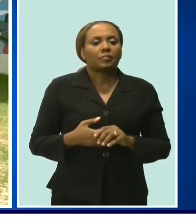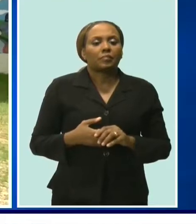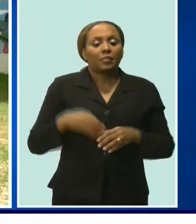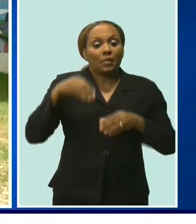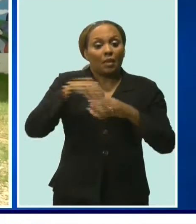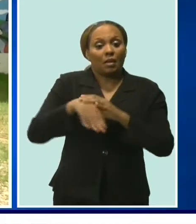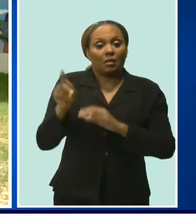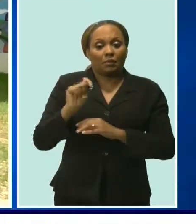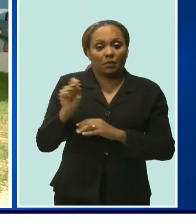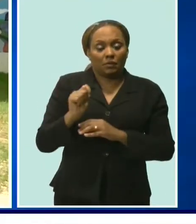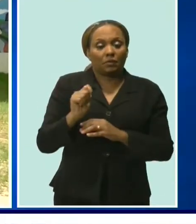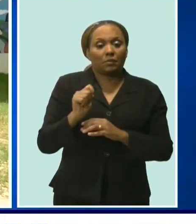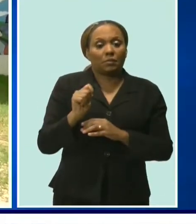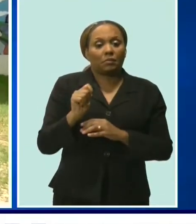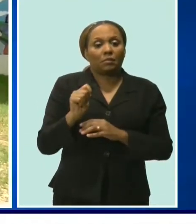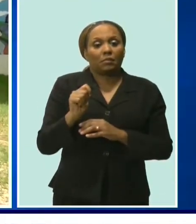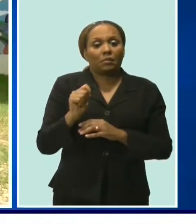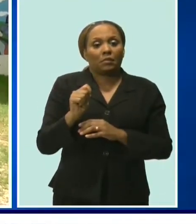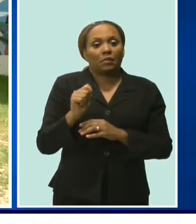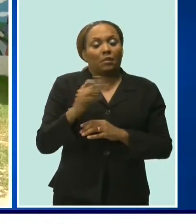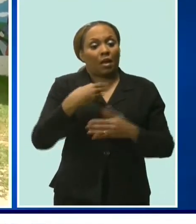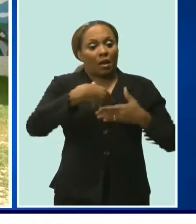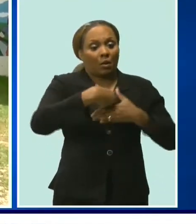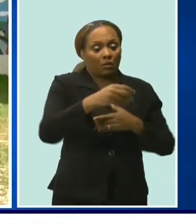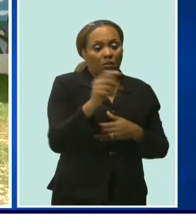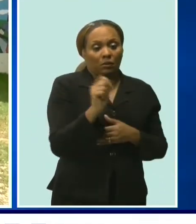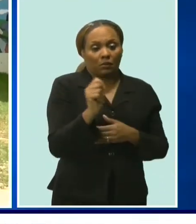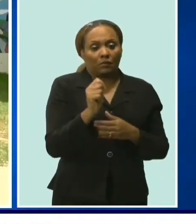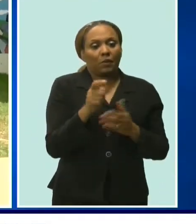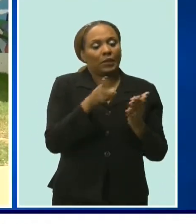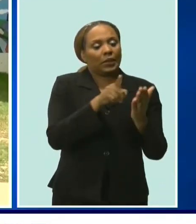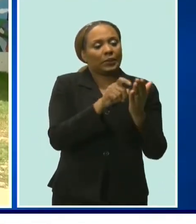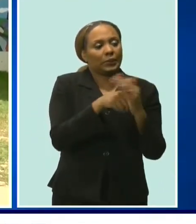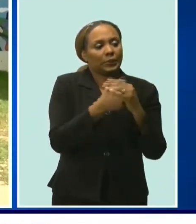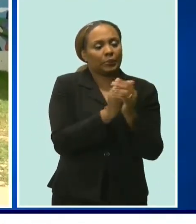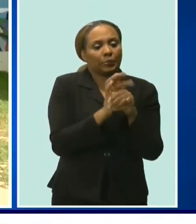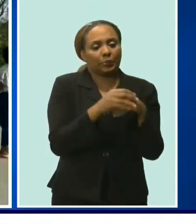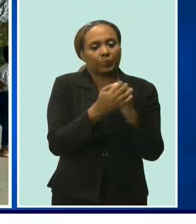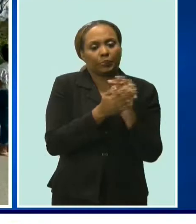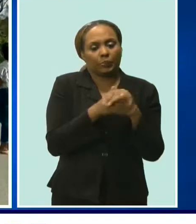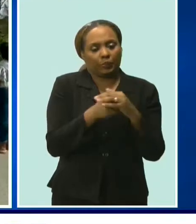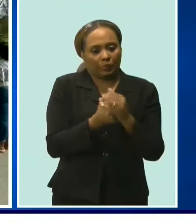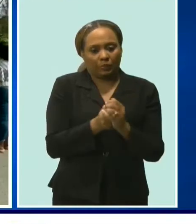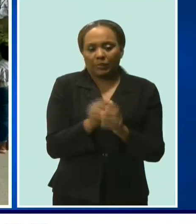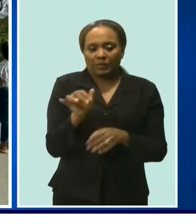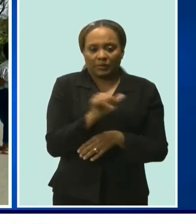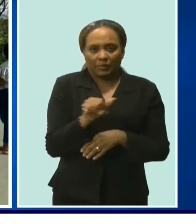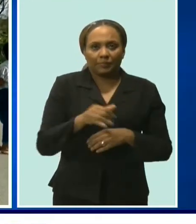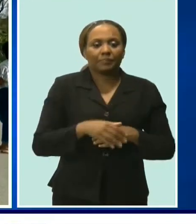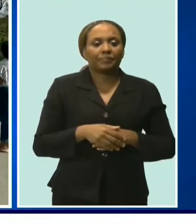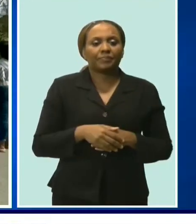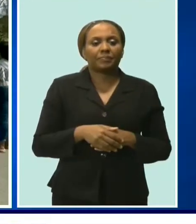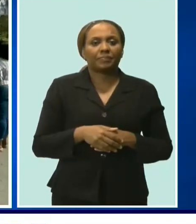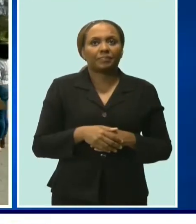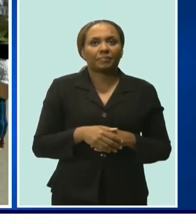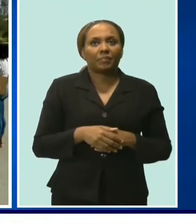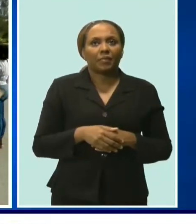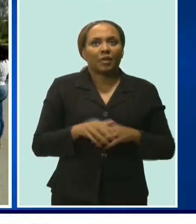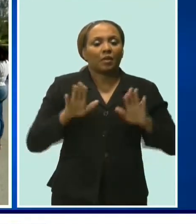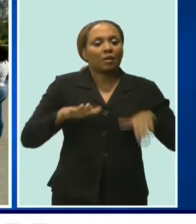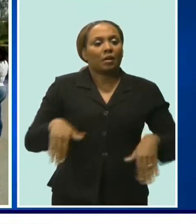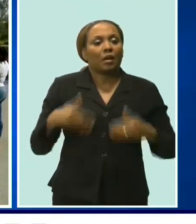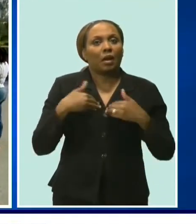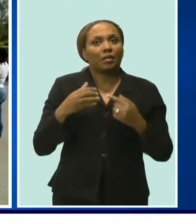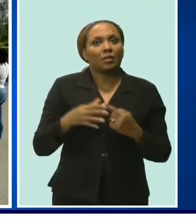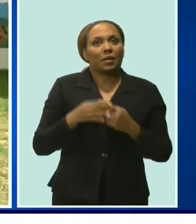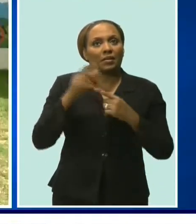inside the bathroom and as well as they come outside, and then when they get back to the classroom. And candidates with special needs were not